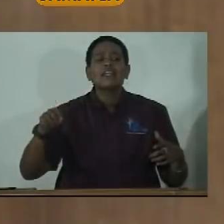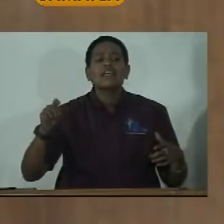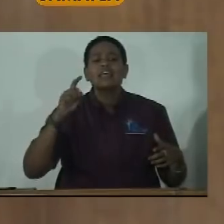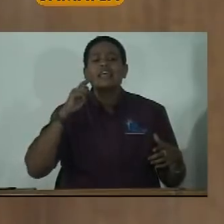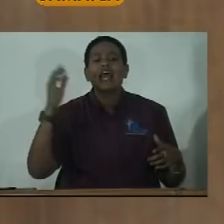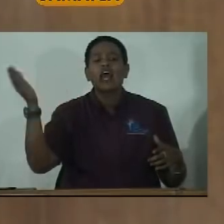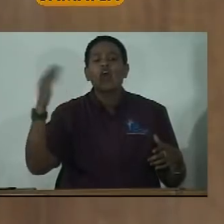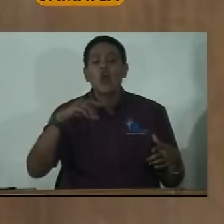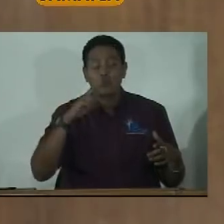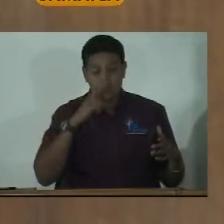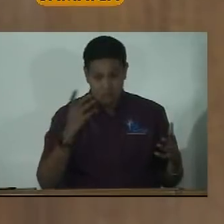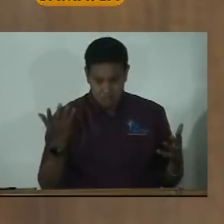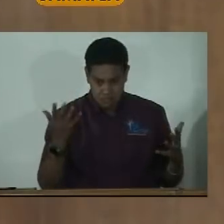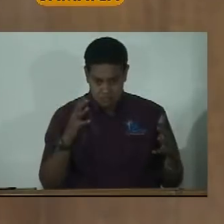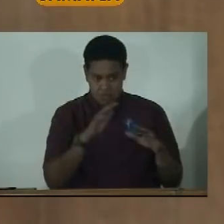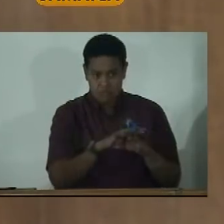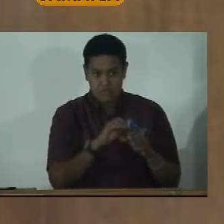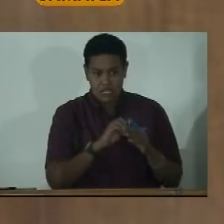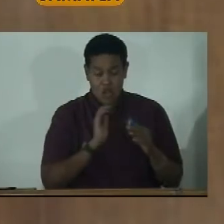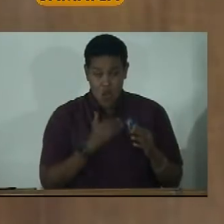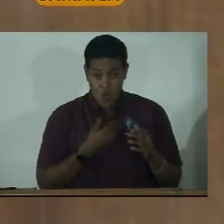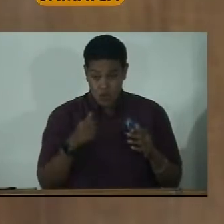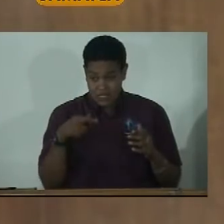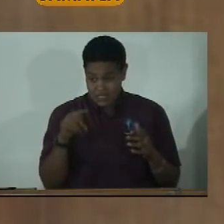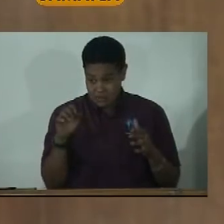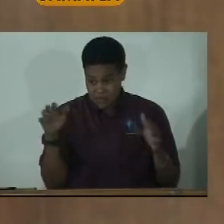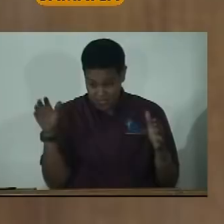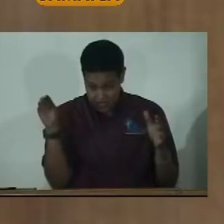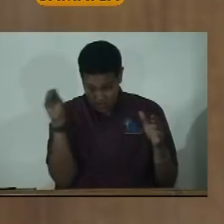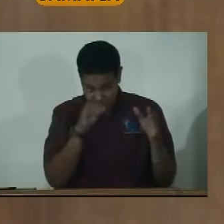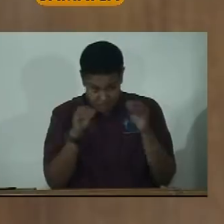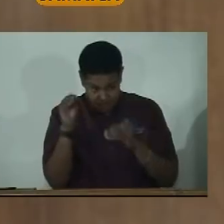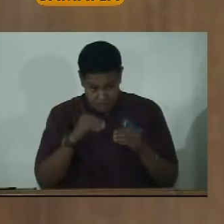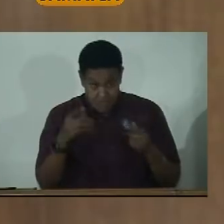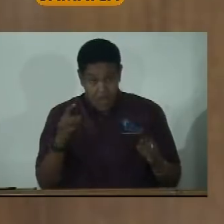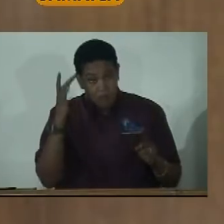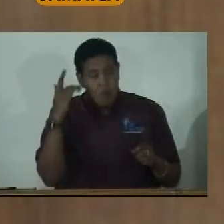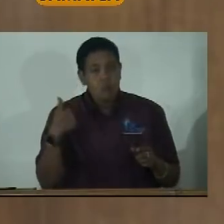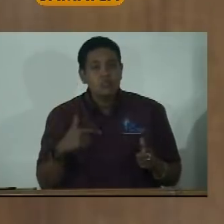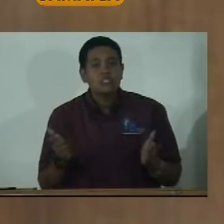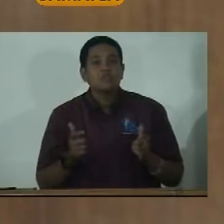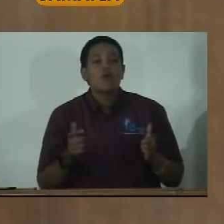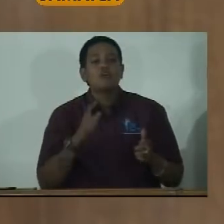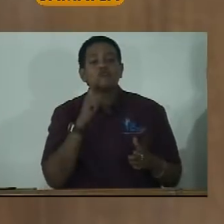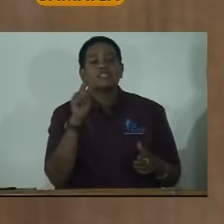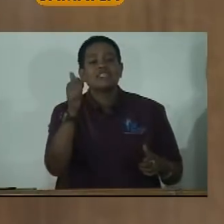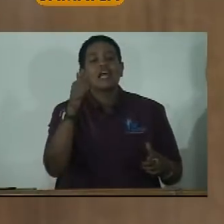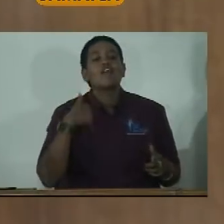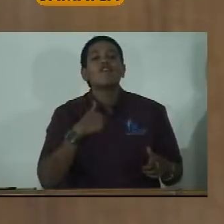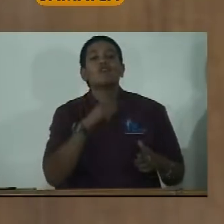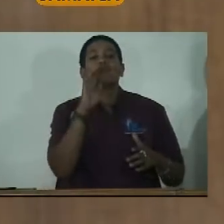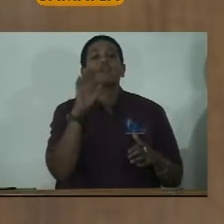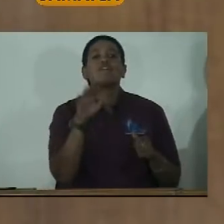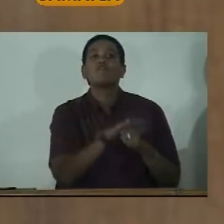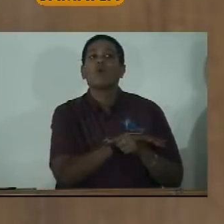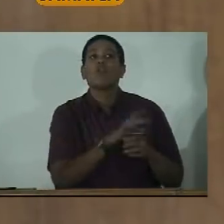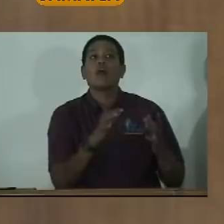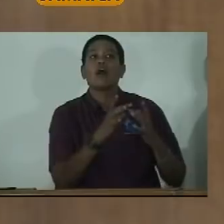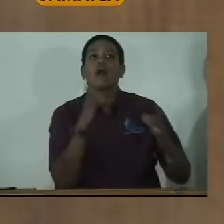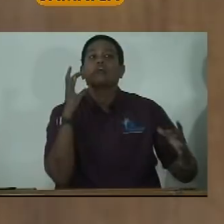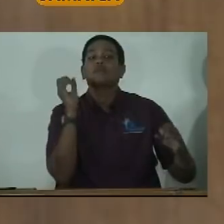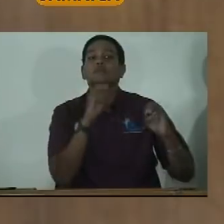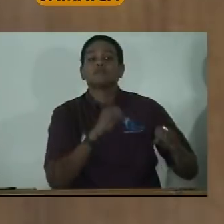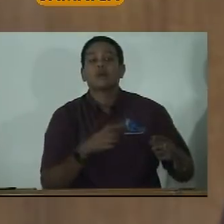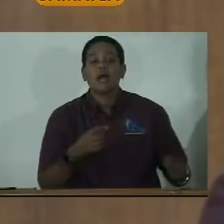and amalgamate within our space. Because we are small, so therefore it is 10 away that is going to full a container. These